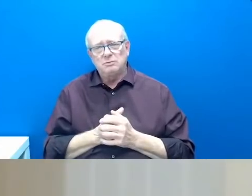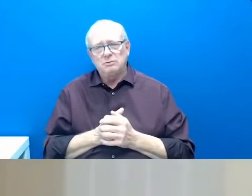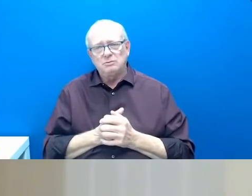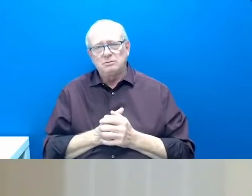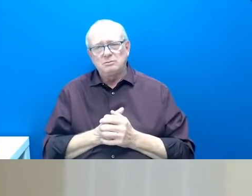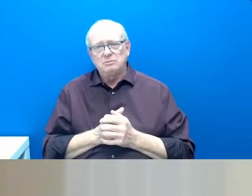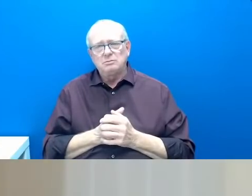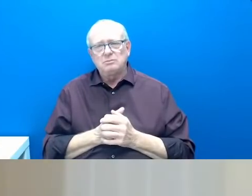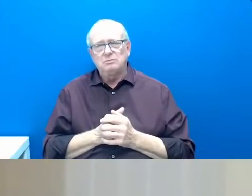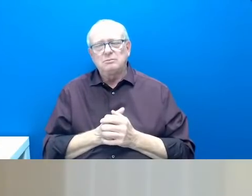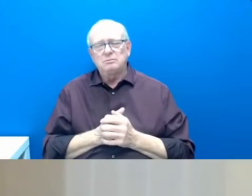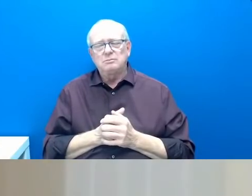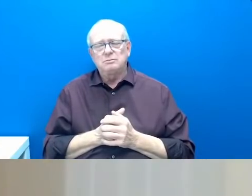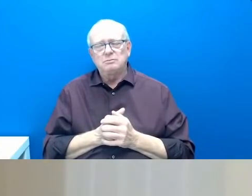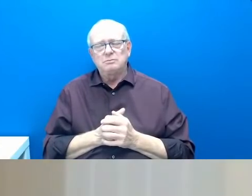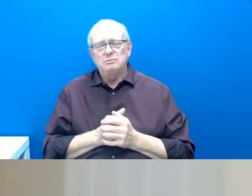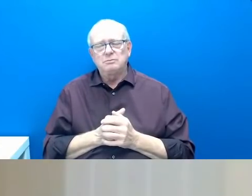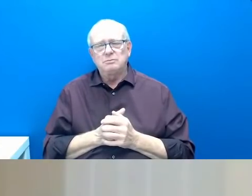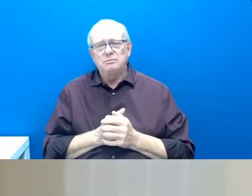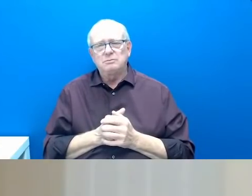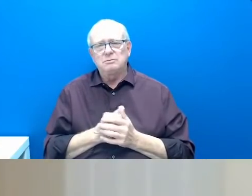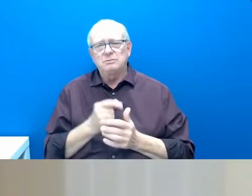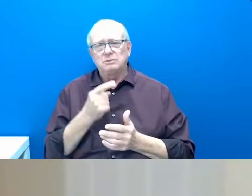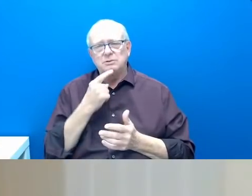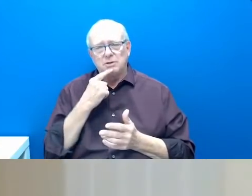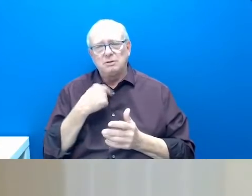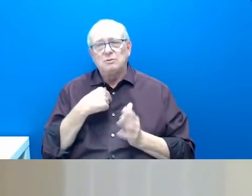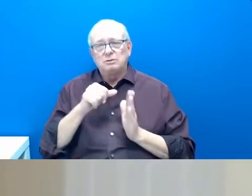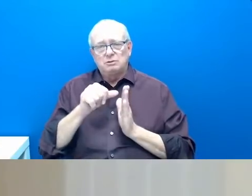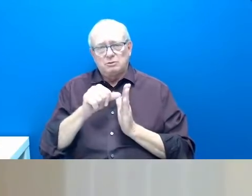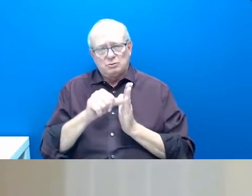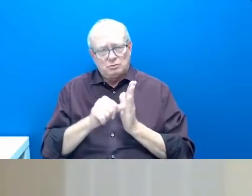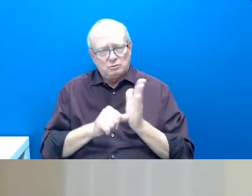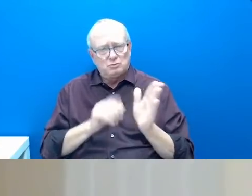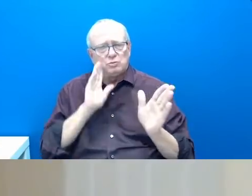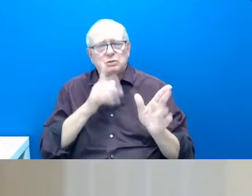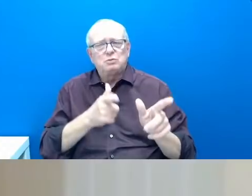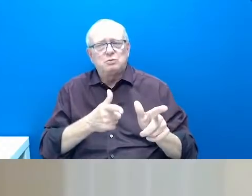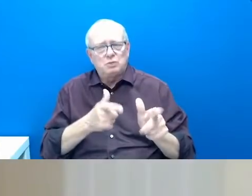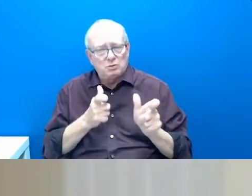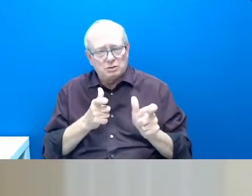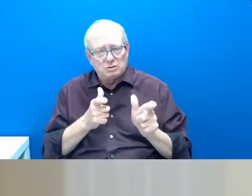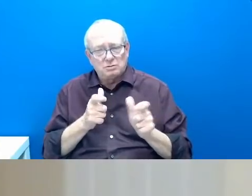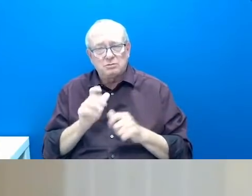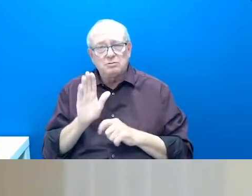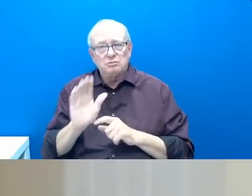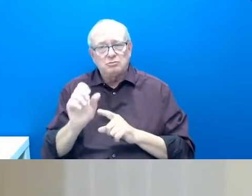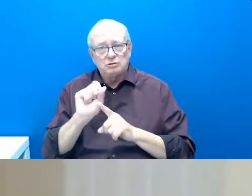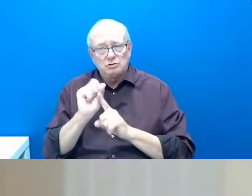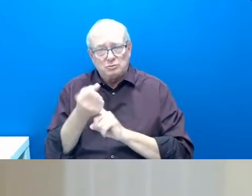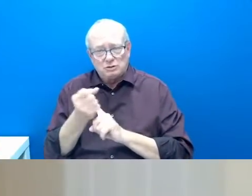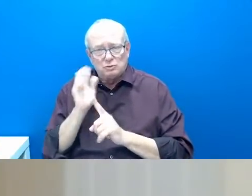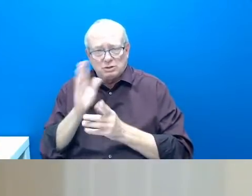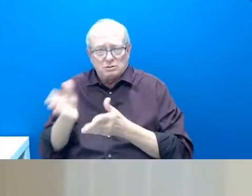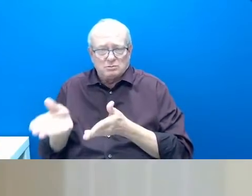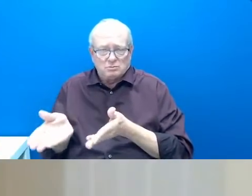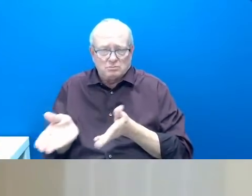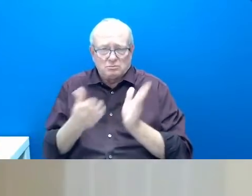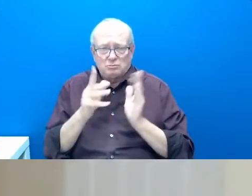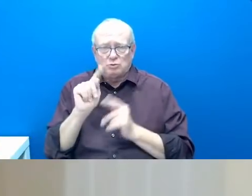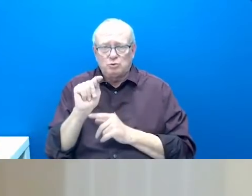he wasn't going to do surgery right away, that my case would go to the tumor review board, and